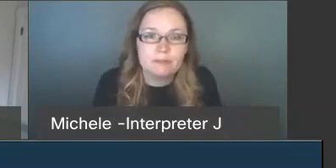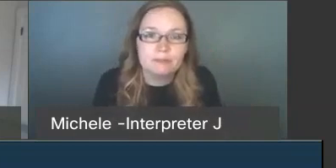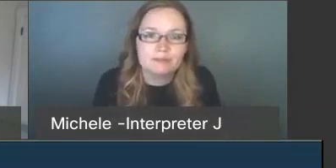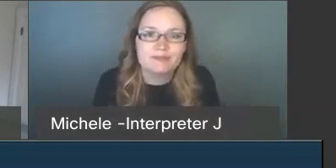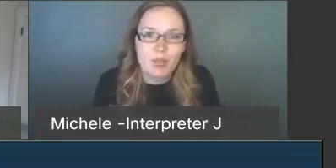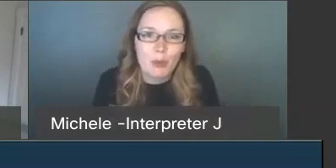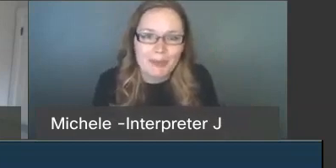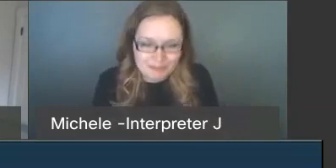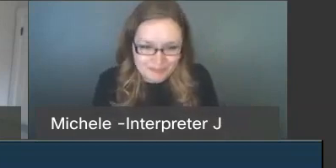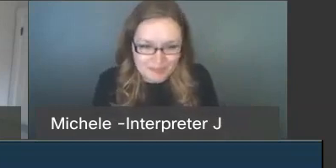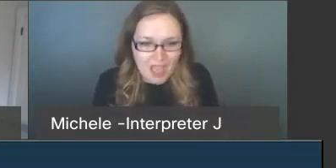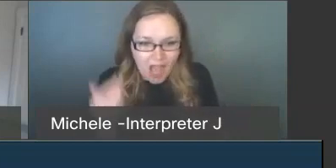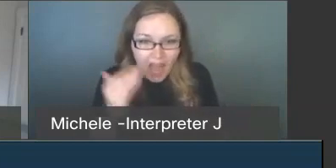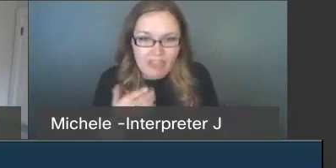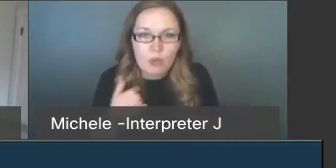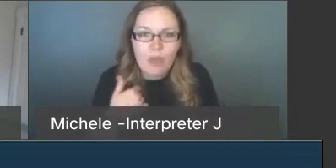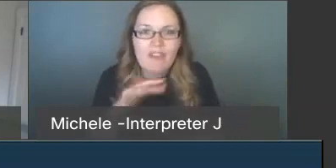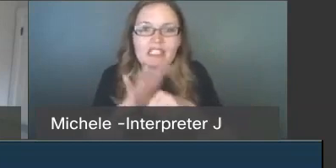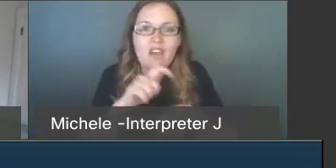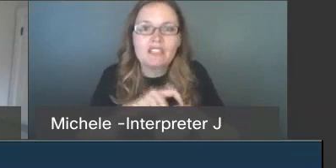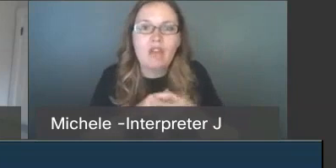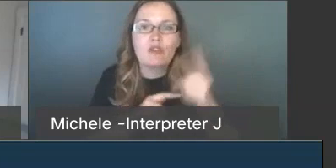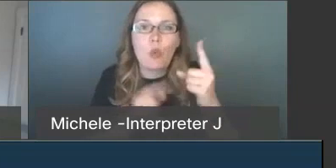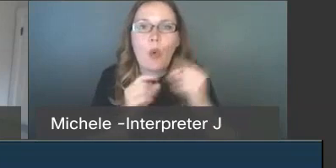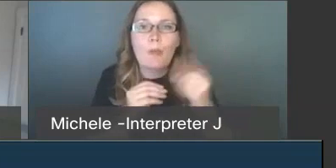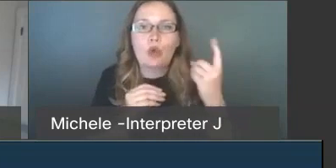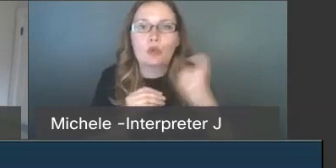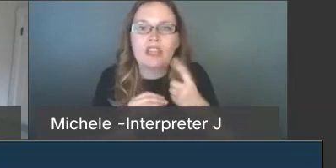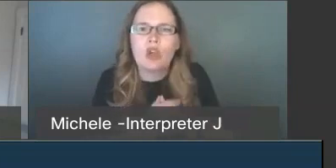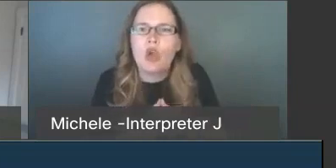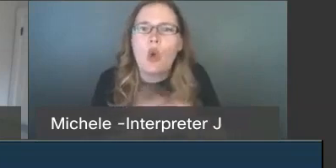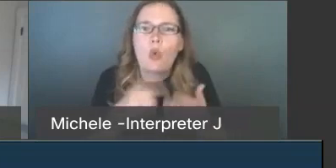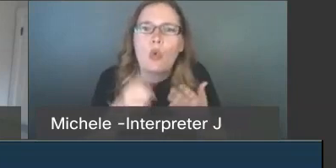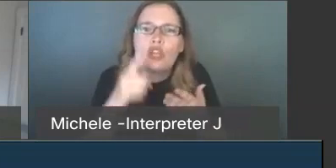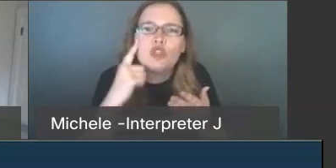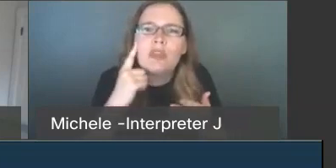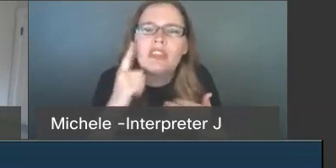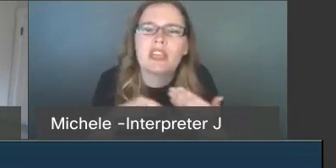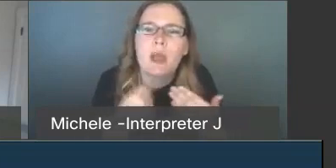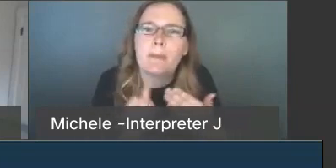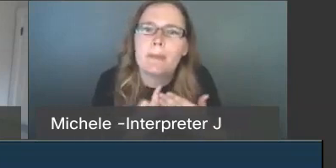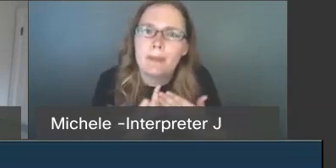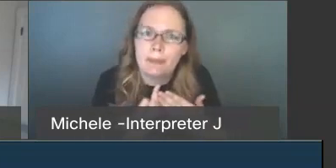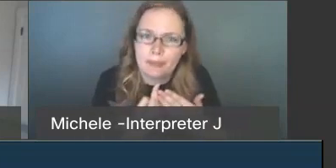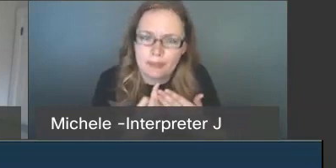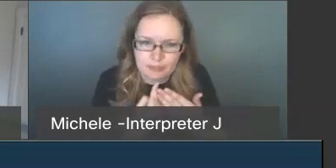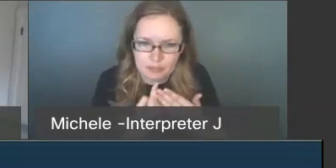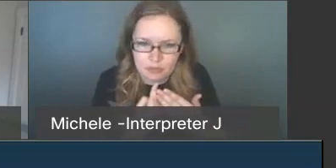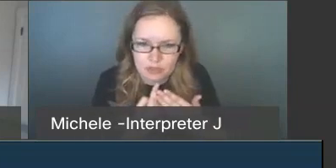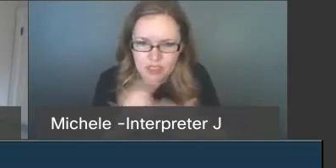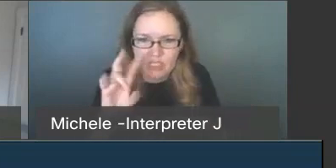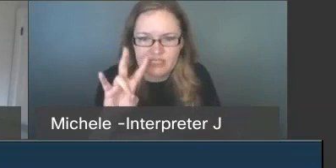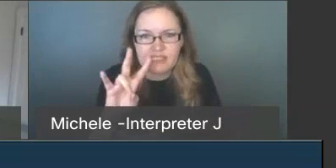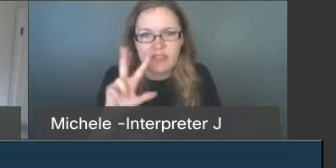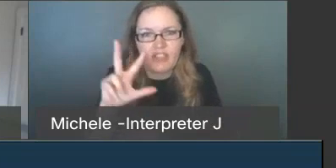Okay, I think we have time for probably one more question. And the question is, what do you think of, they refer to 730 evaluators, which